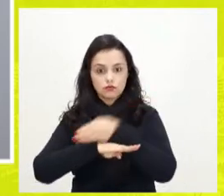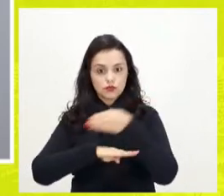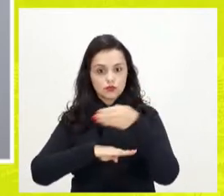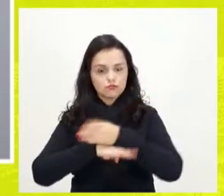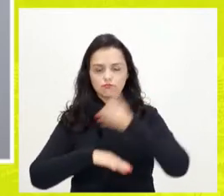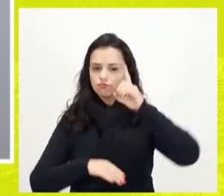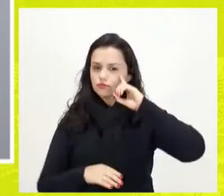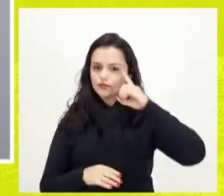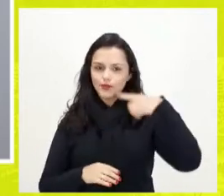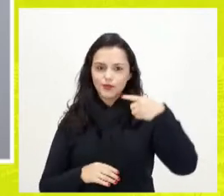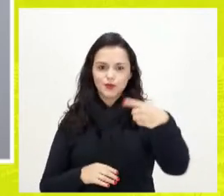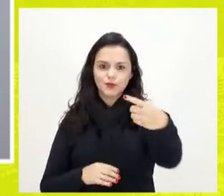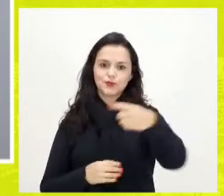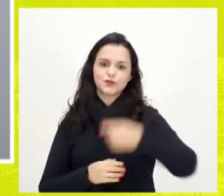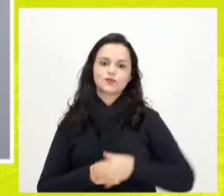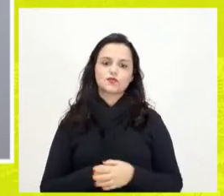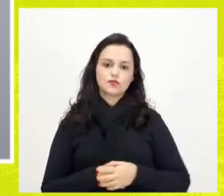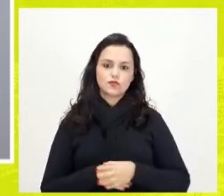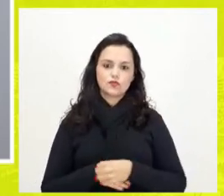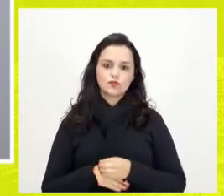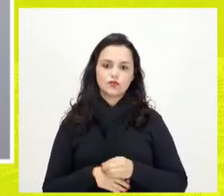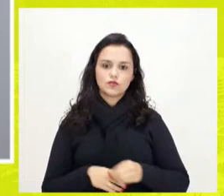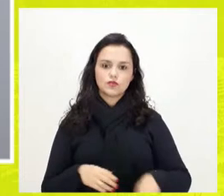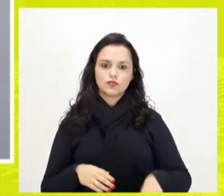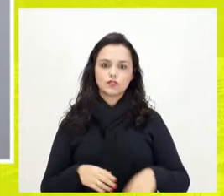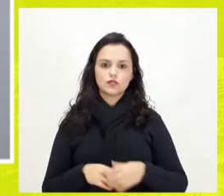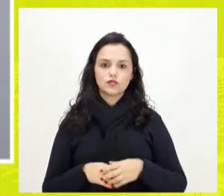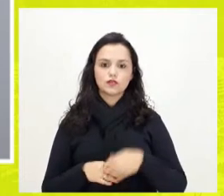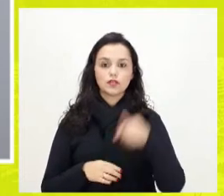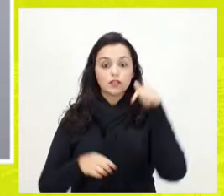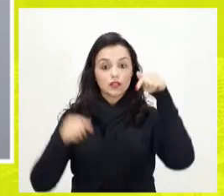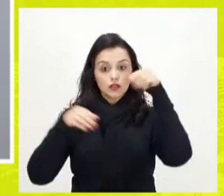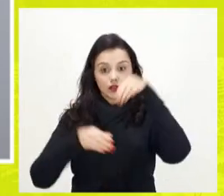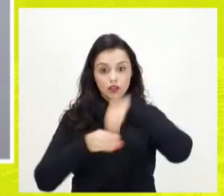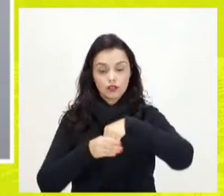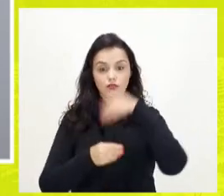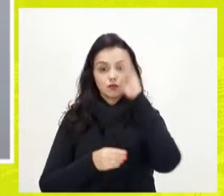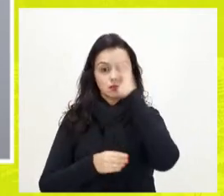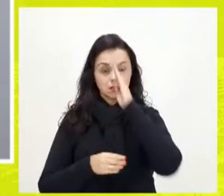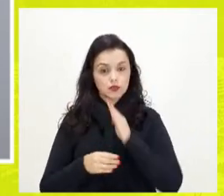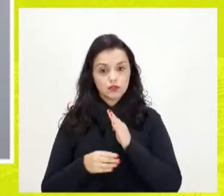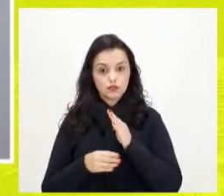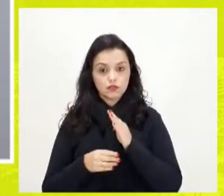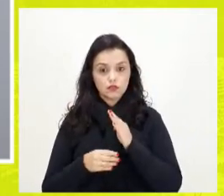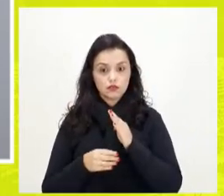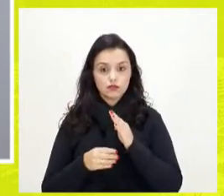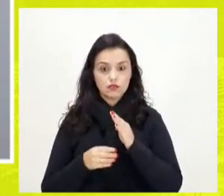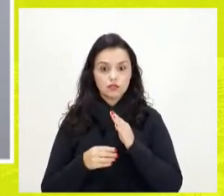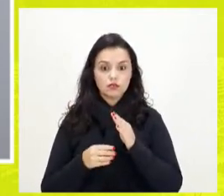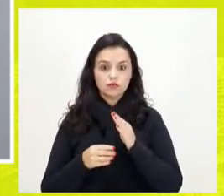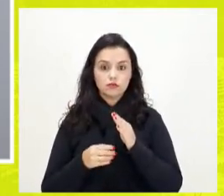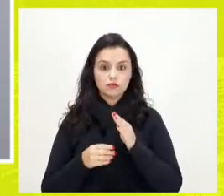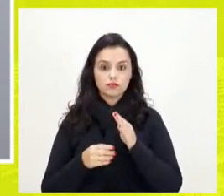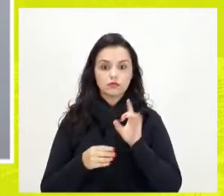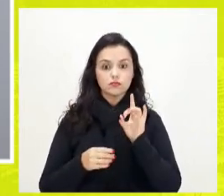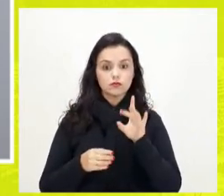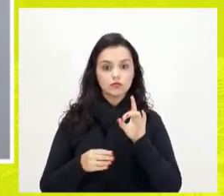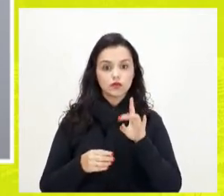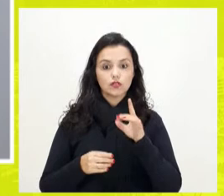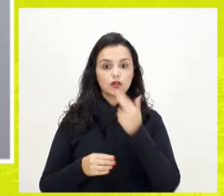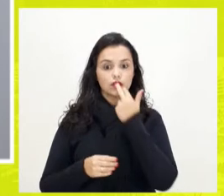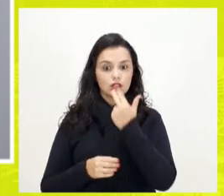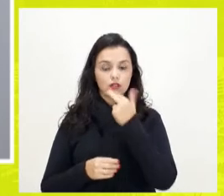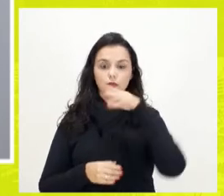access every day they do not have operations within the national territory dedicated in the